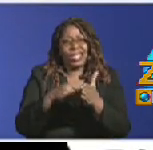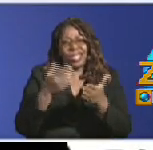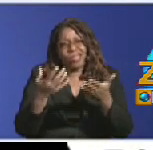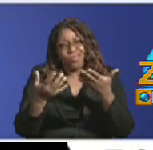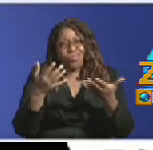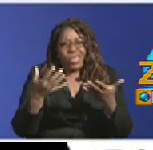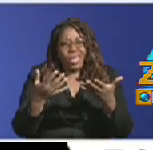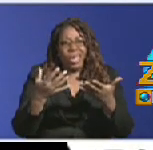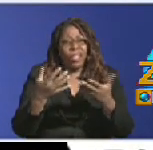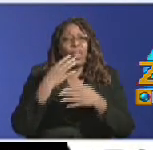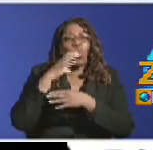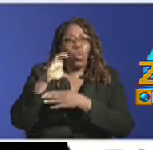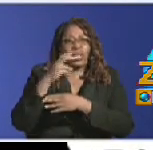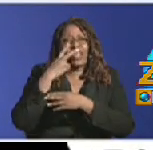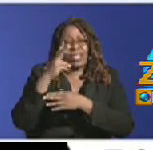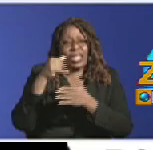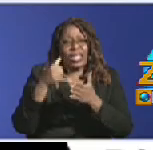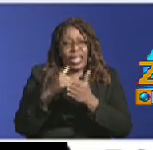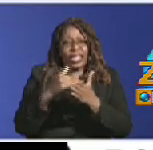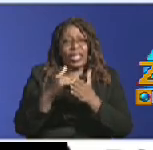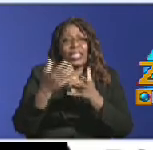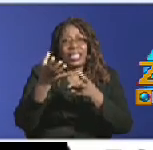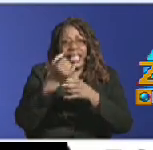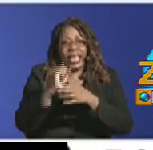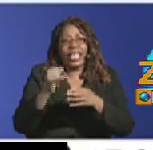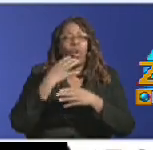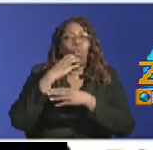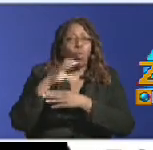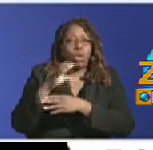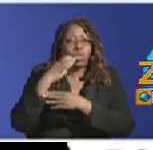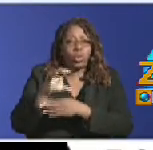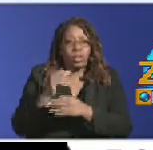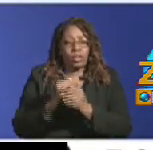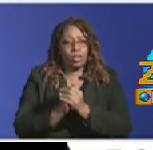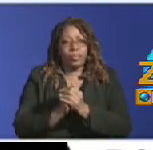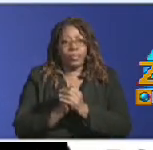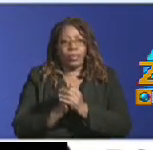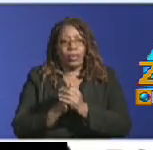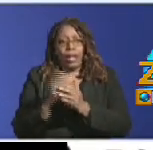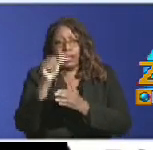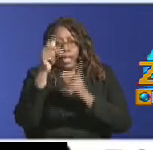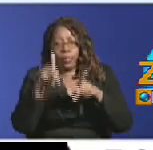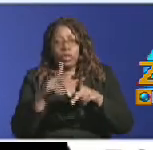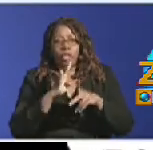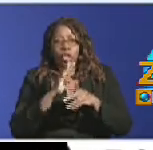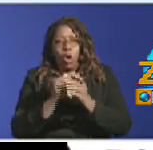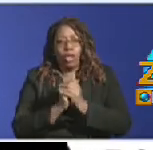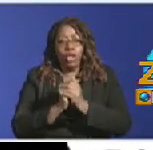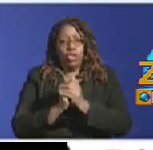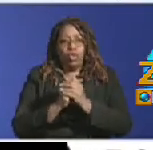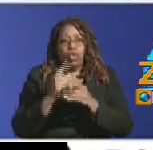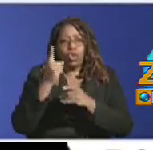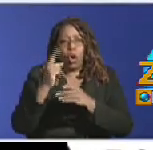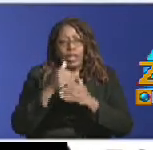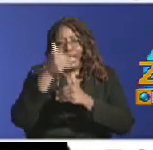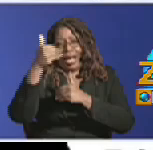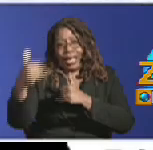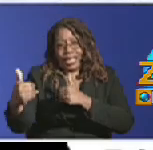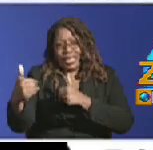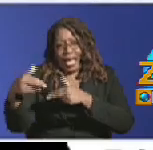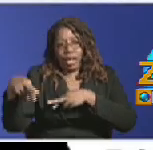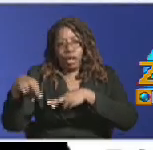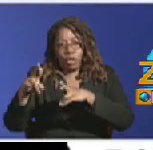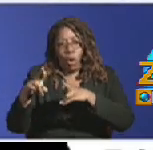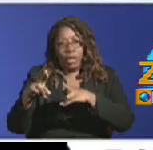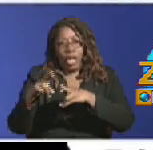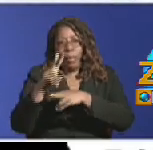kind of like the worst that I've seen it. It's getting progressively worse. If you go to that side of the corner, that water be at least 2 feet. You guys come at the